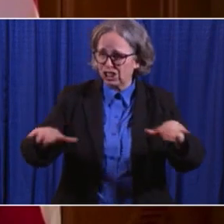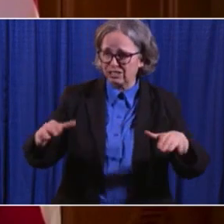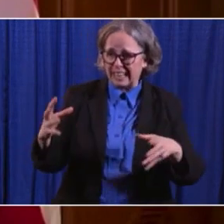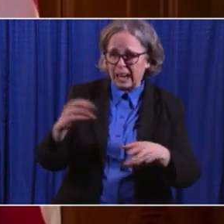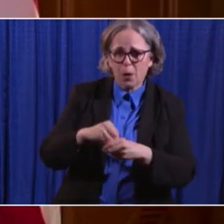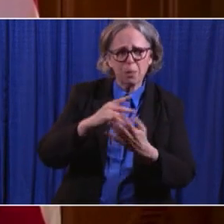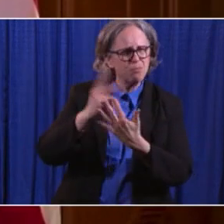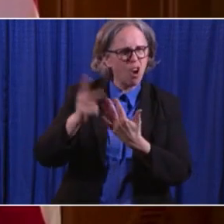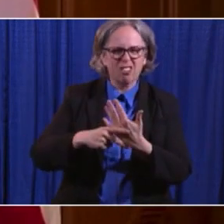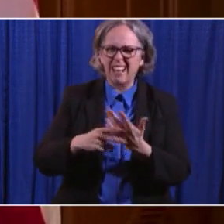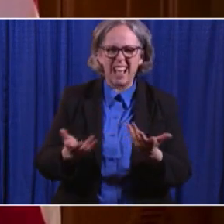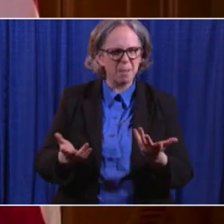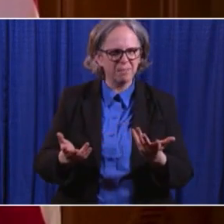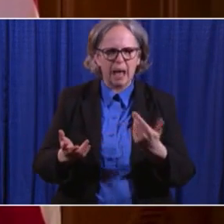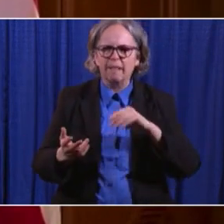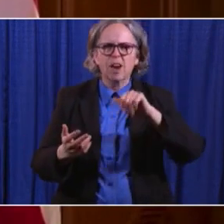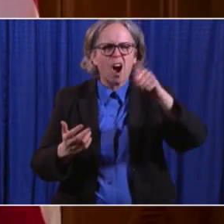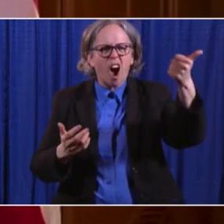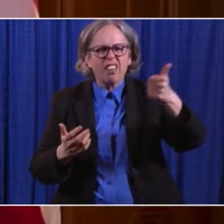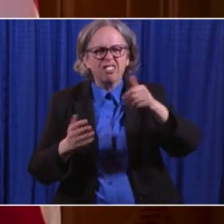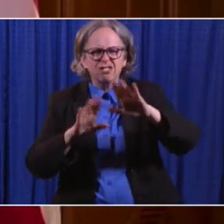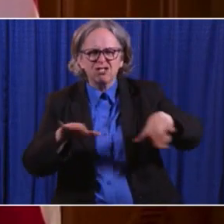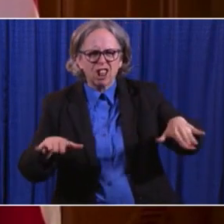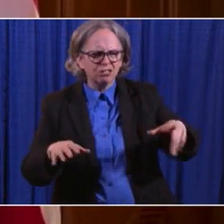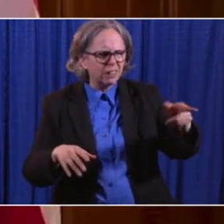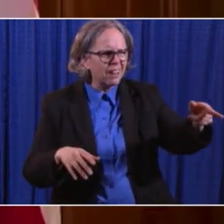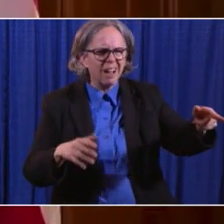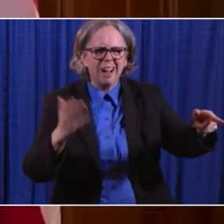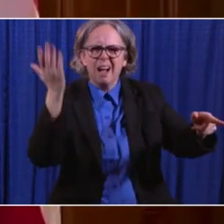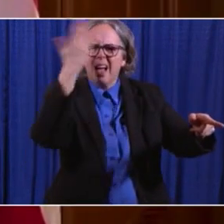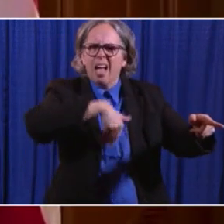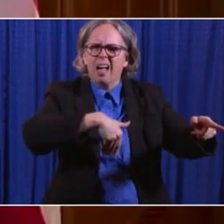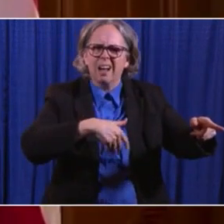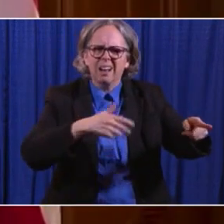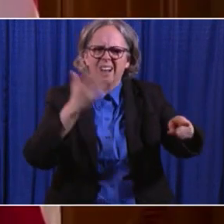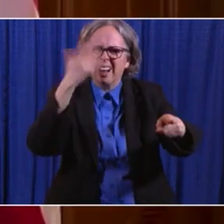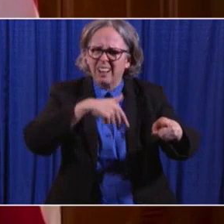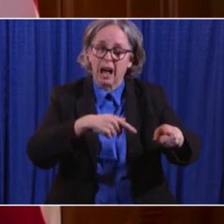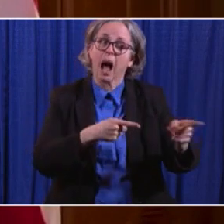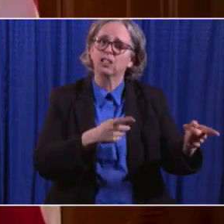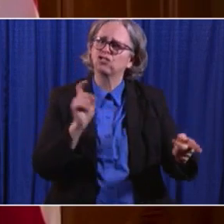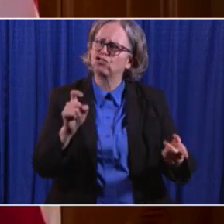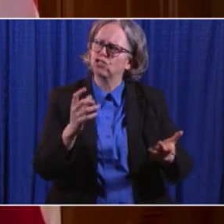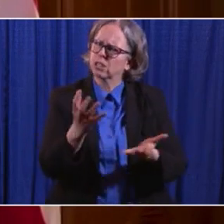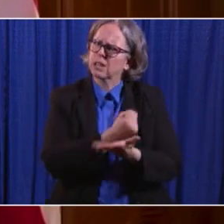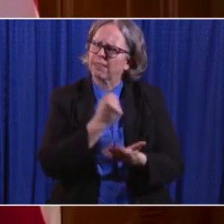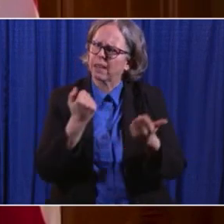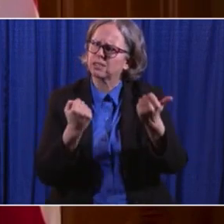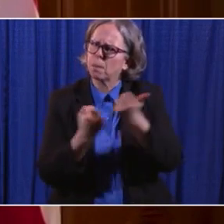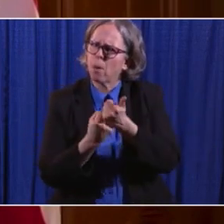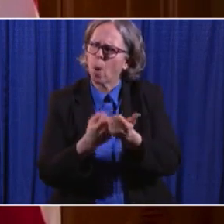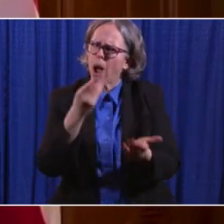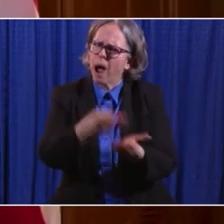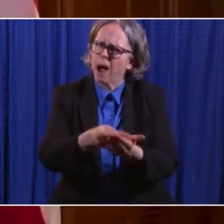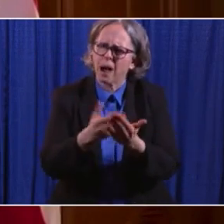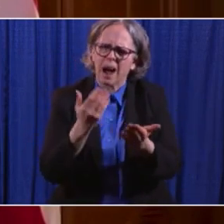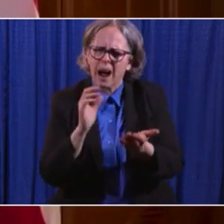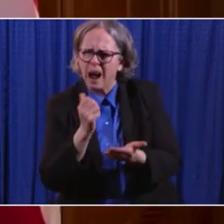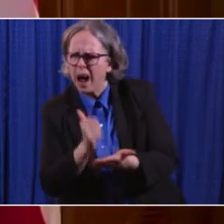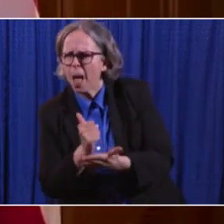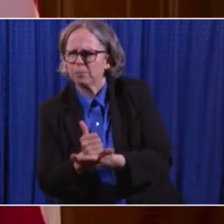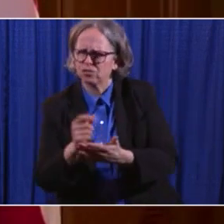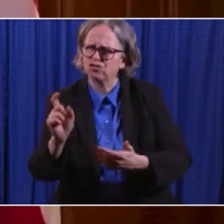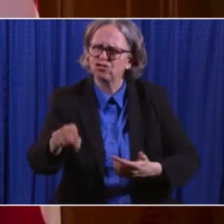and deserve the same level of very intense care to deal with their complex